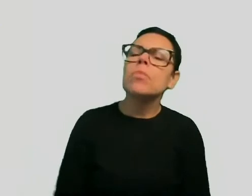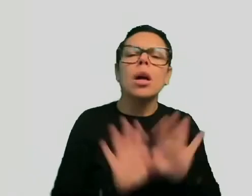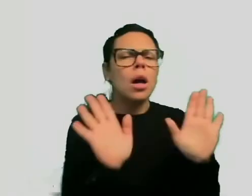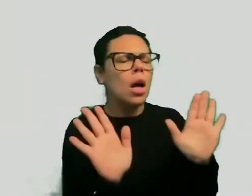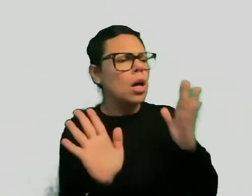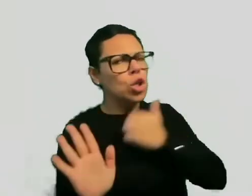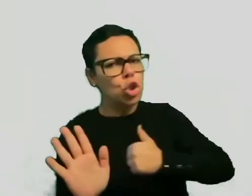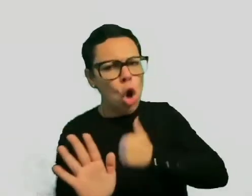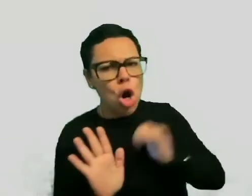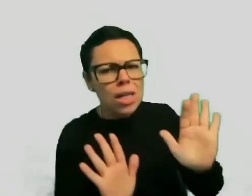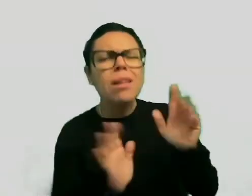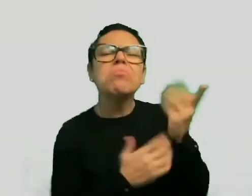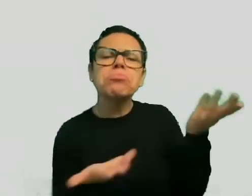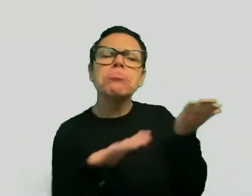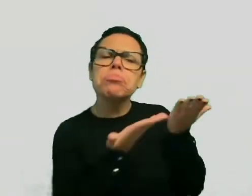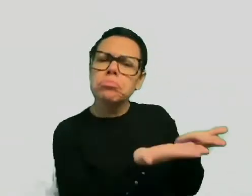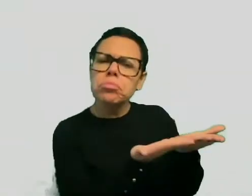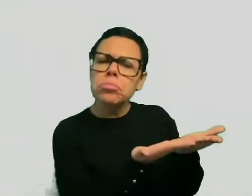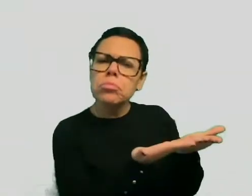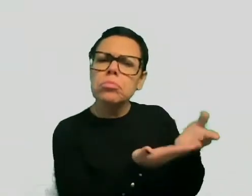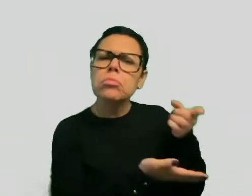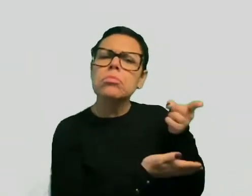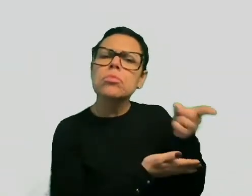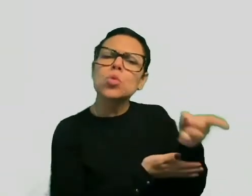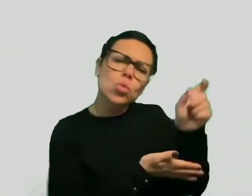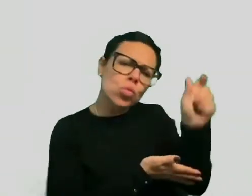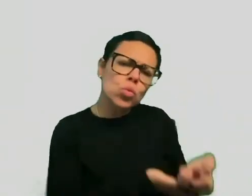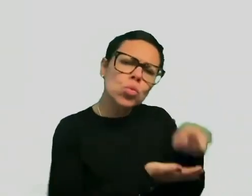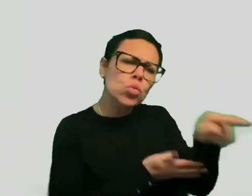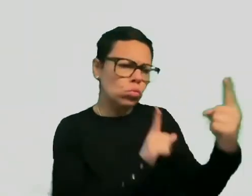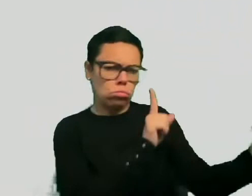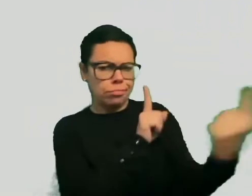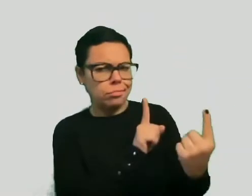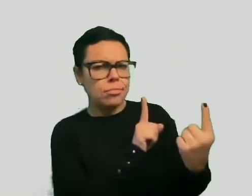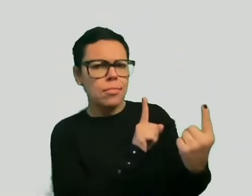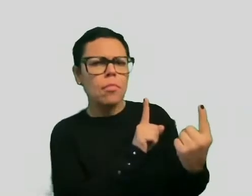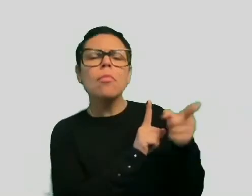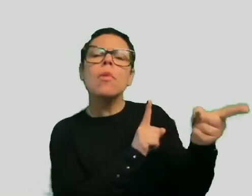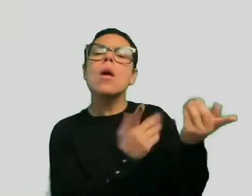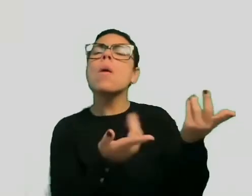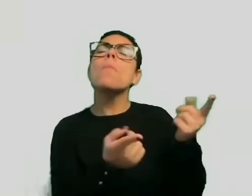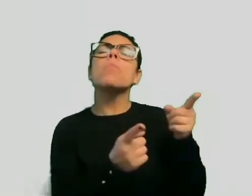or ask them what would you propose yourself to do because they are the expert?